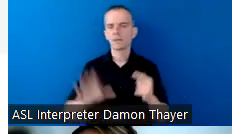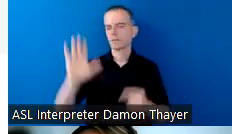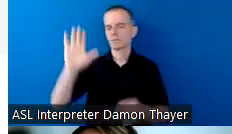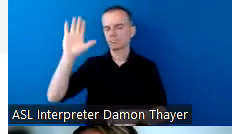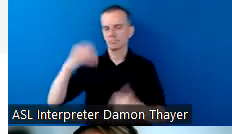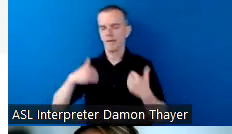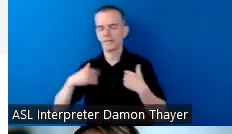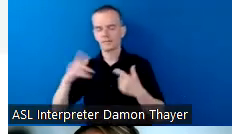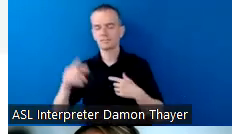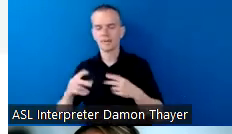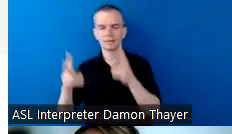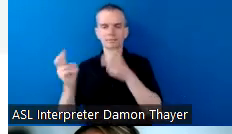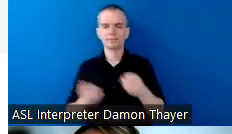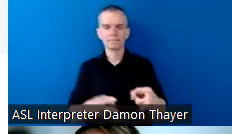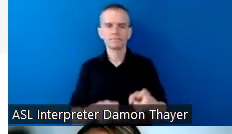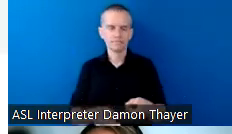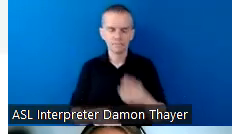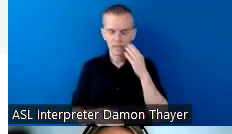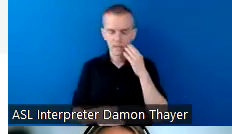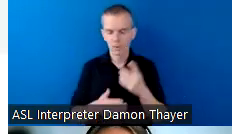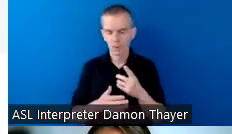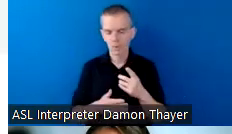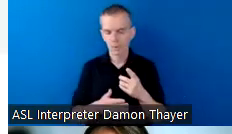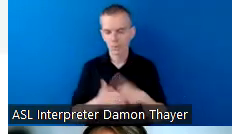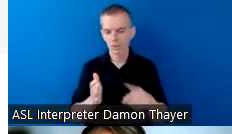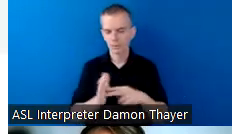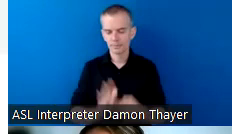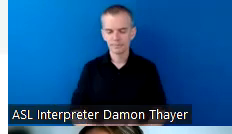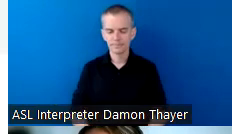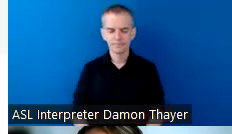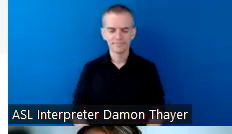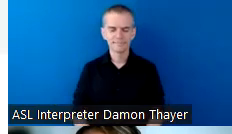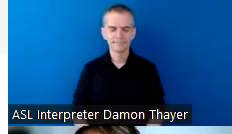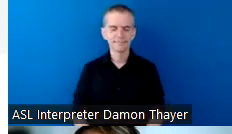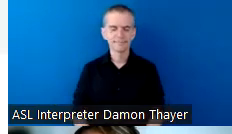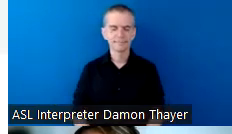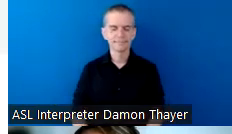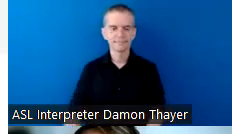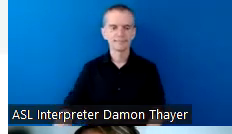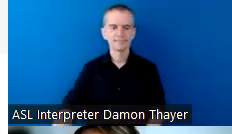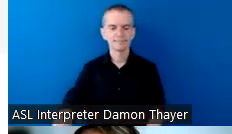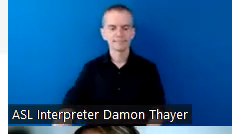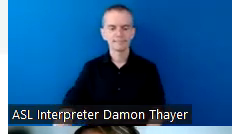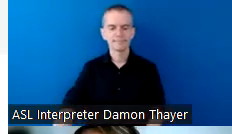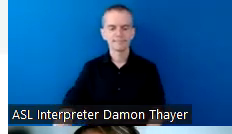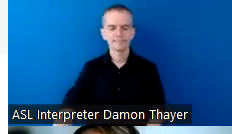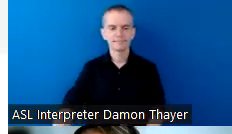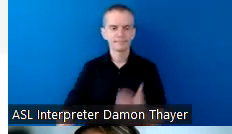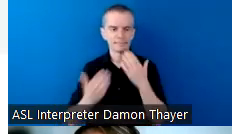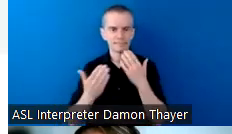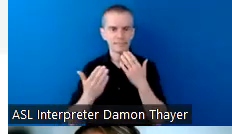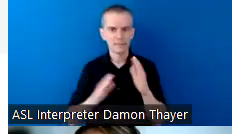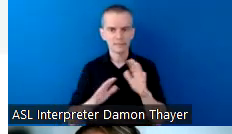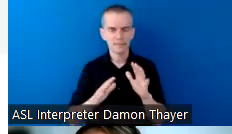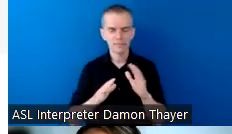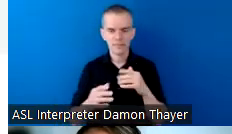here. So Okay. I know which one she's talking about. Thanks, Perfect. JD. Thank you, Rosie. Great, thanks. And I'm trying to go through